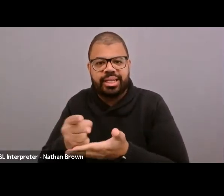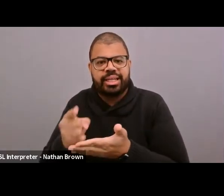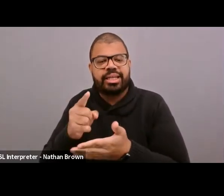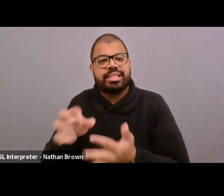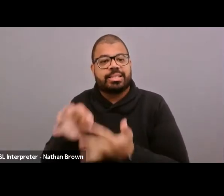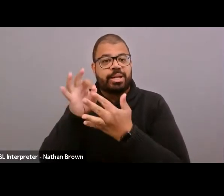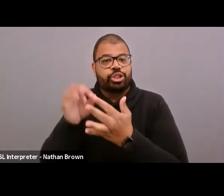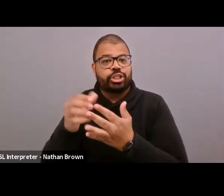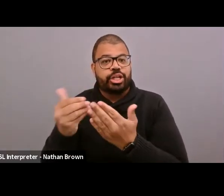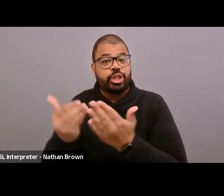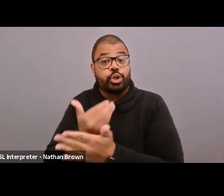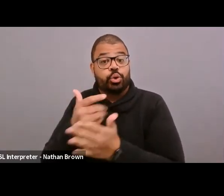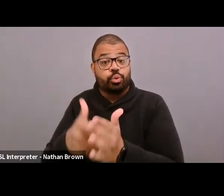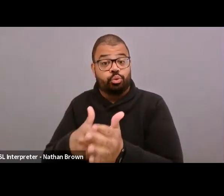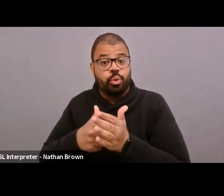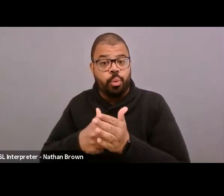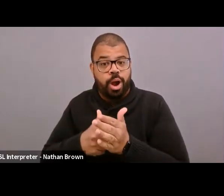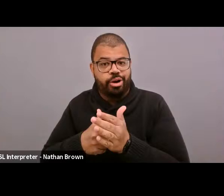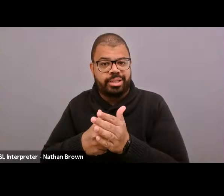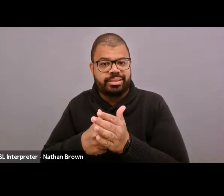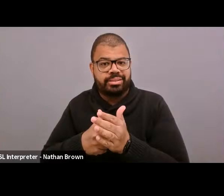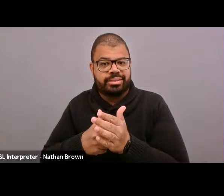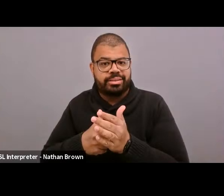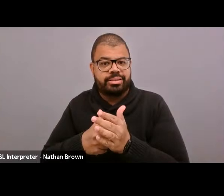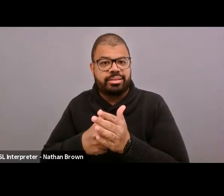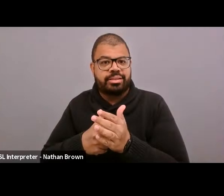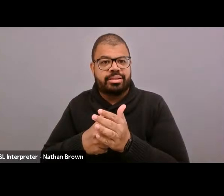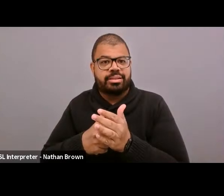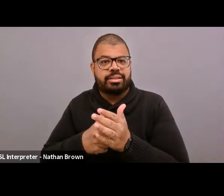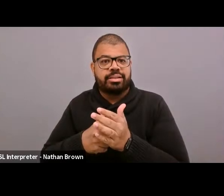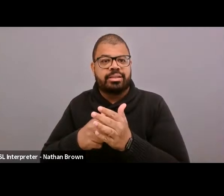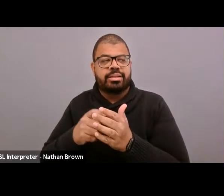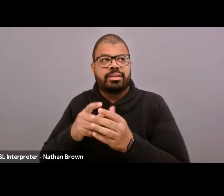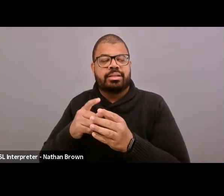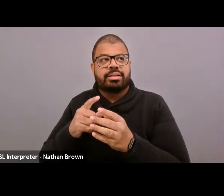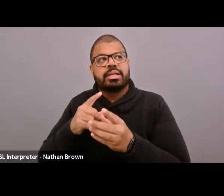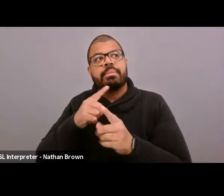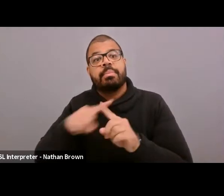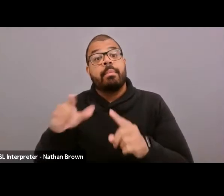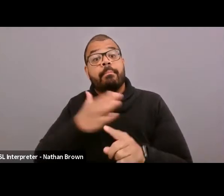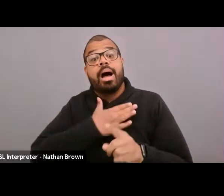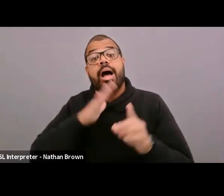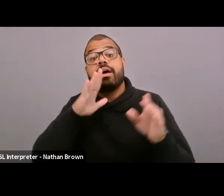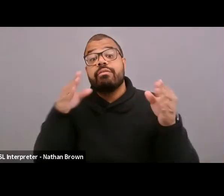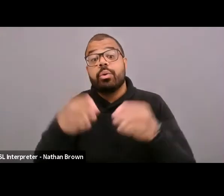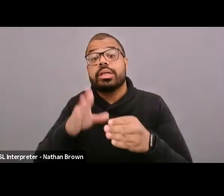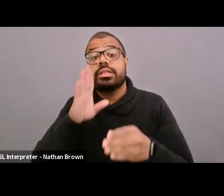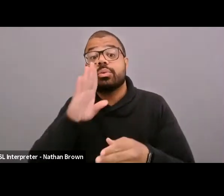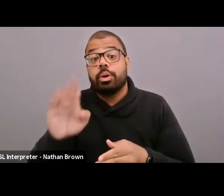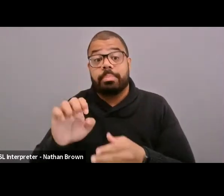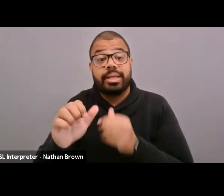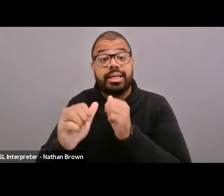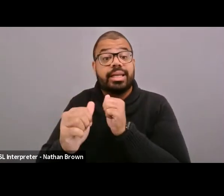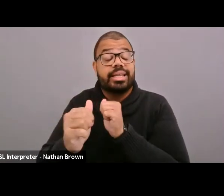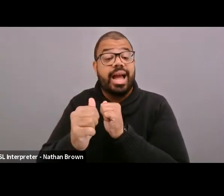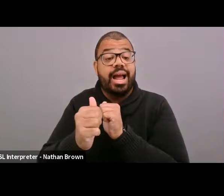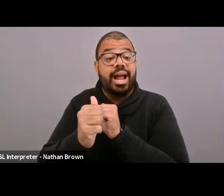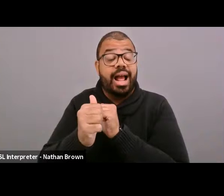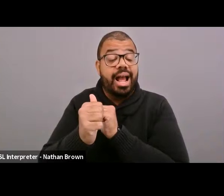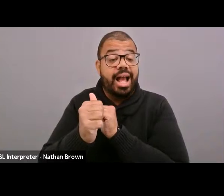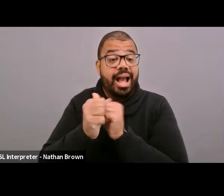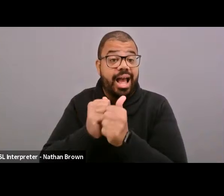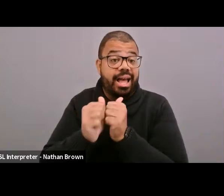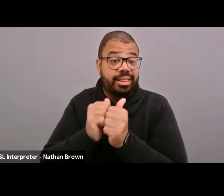and guidelines. But my focus here is gonna be athletics, and I hope that